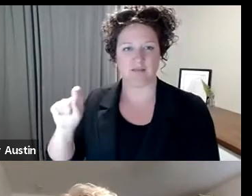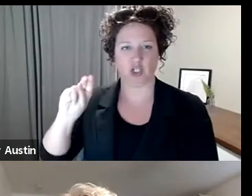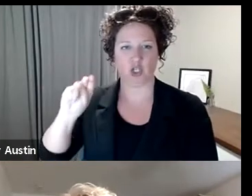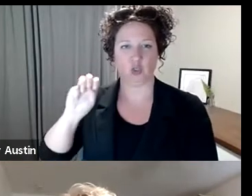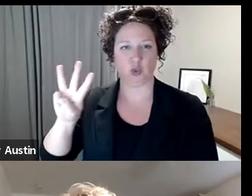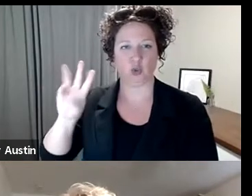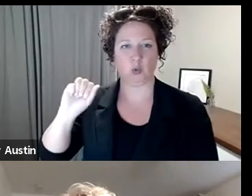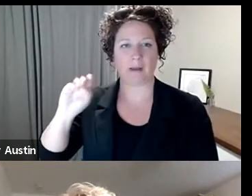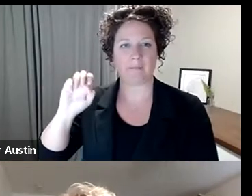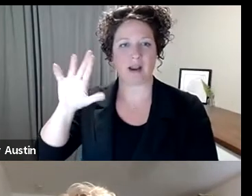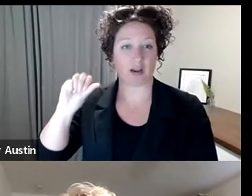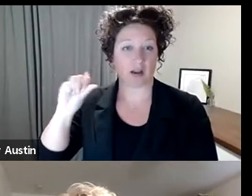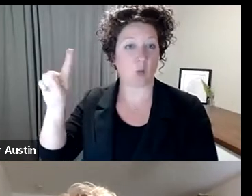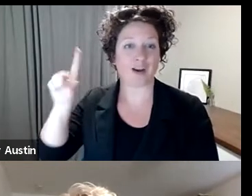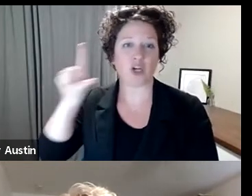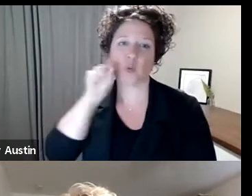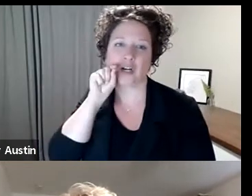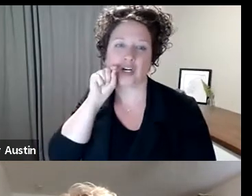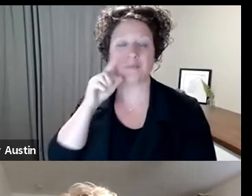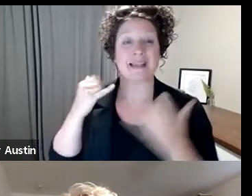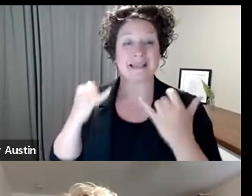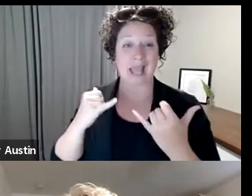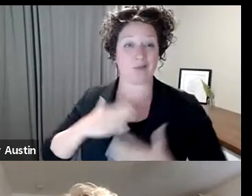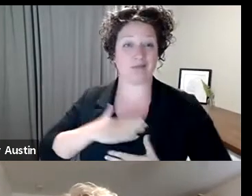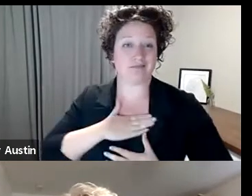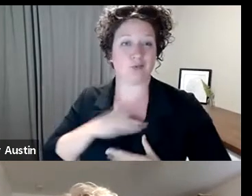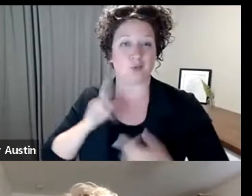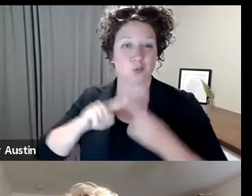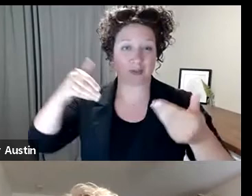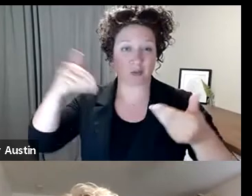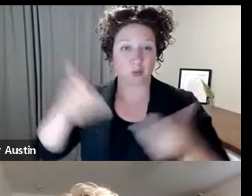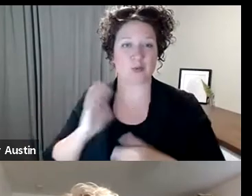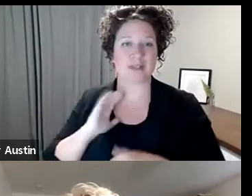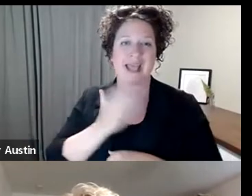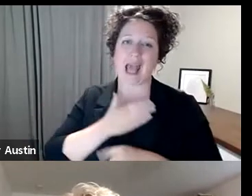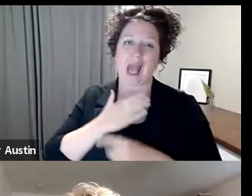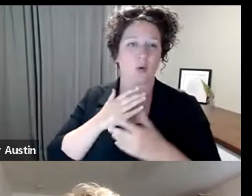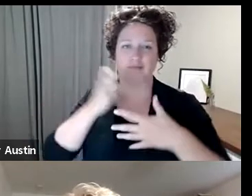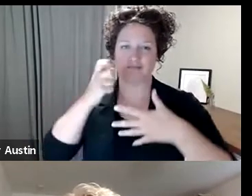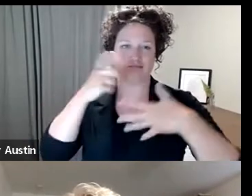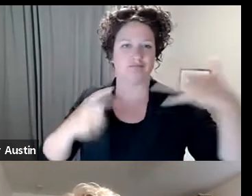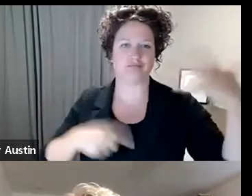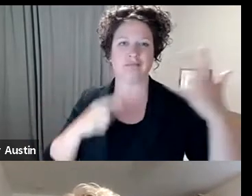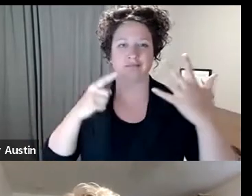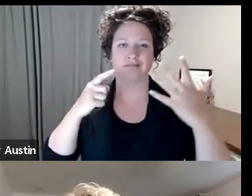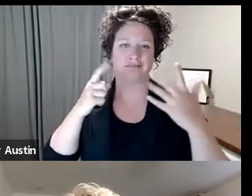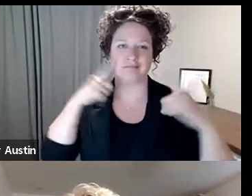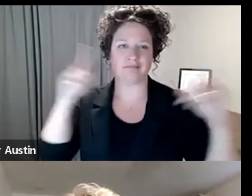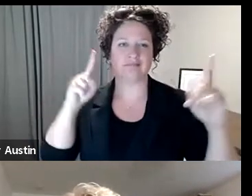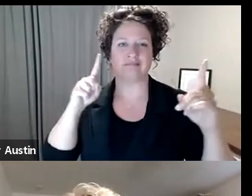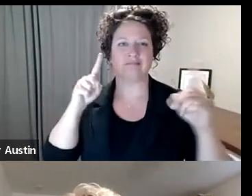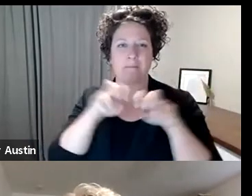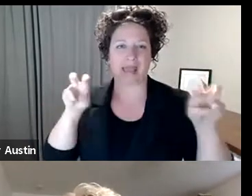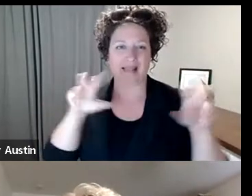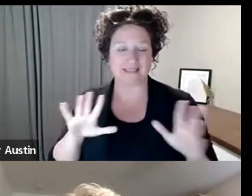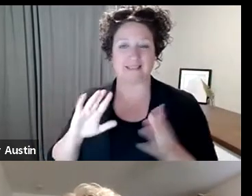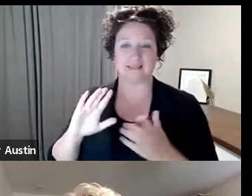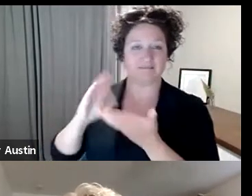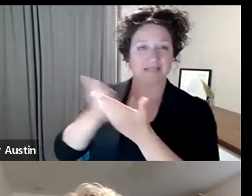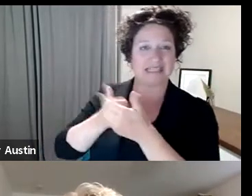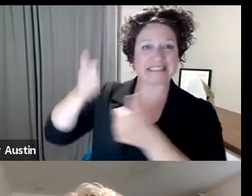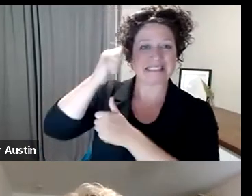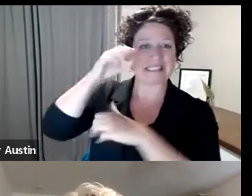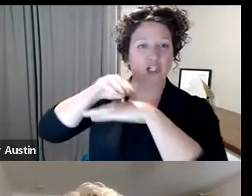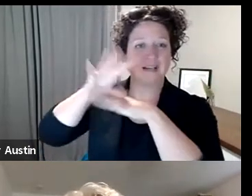@digi_newamerica on Twitter. It is now my great pleasure to introduce our accomplished panelists. Here from New America is our senior